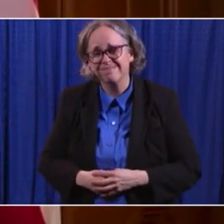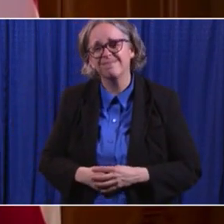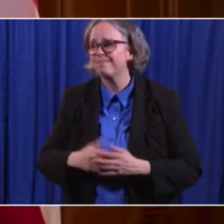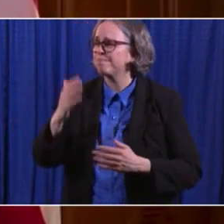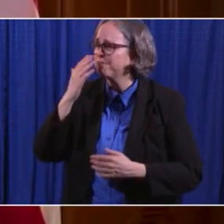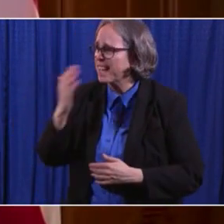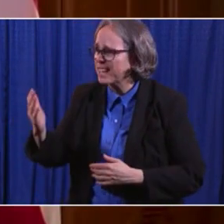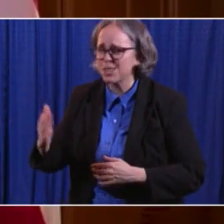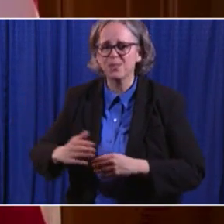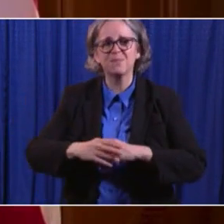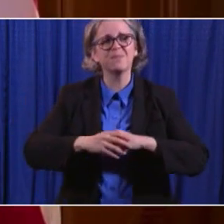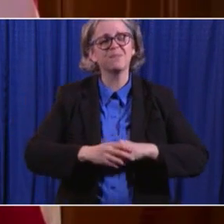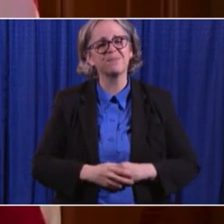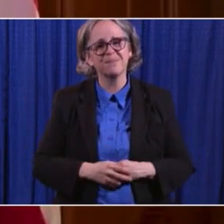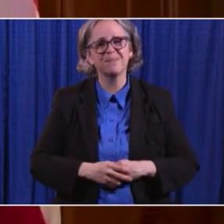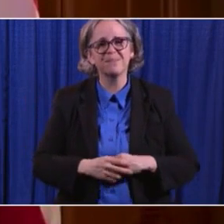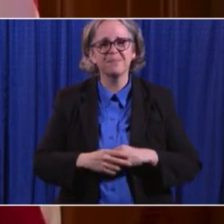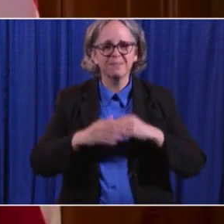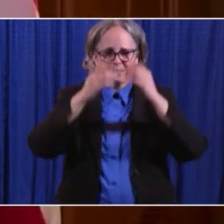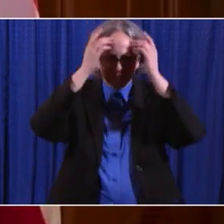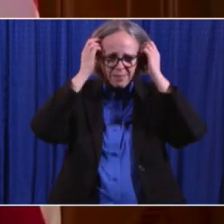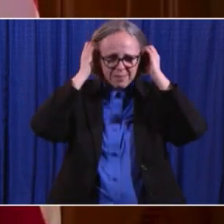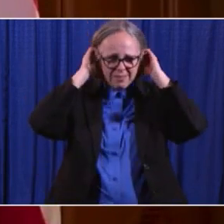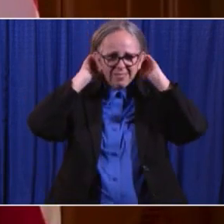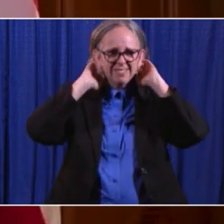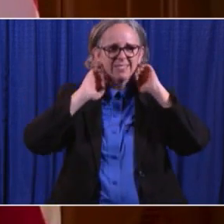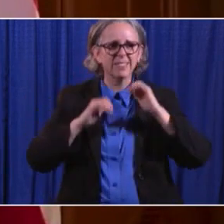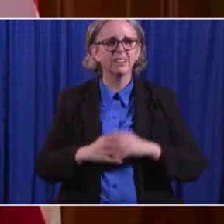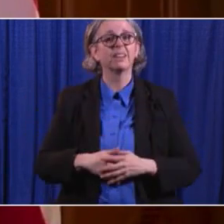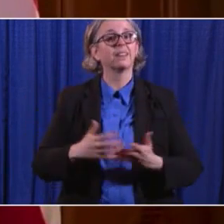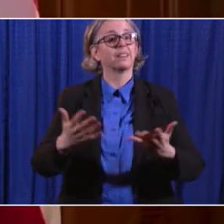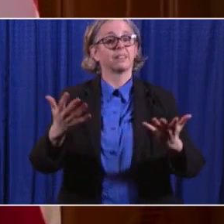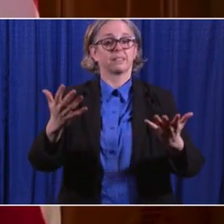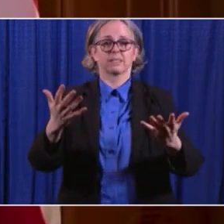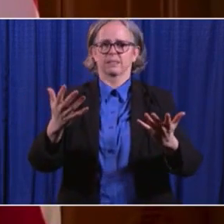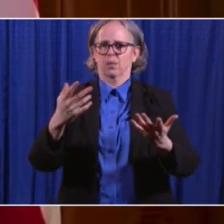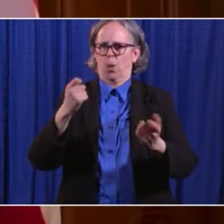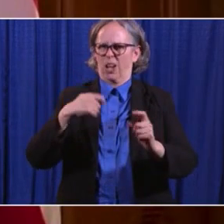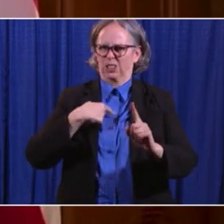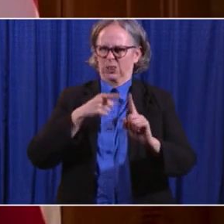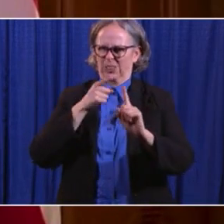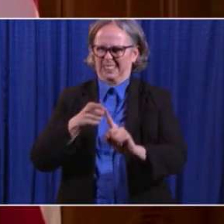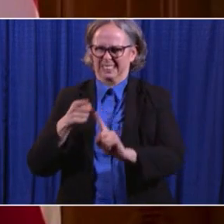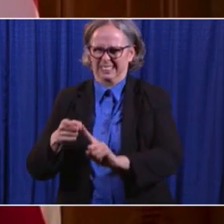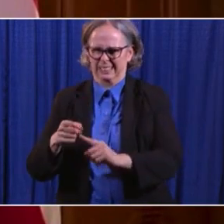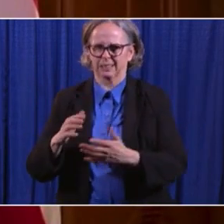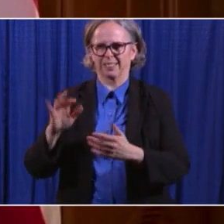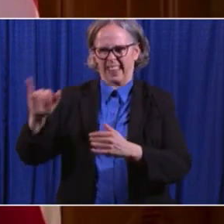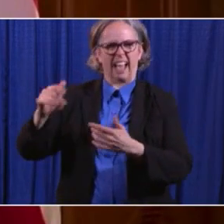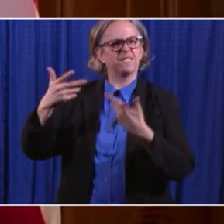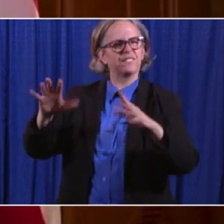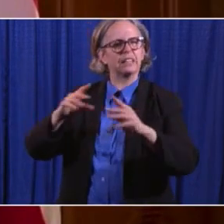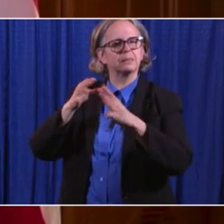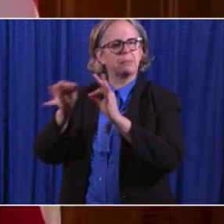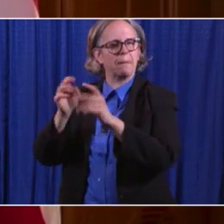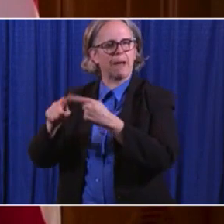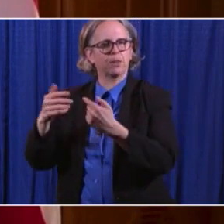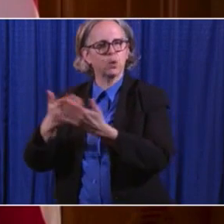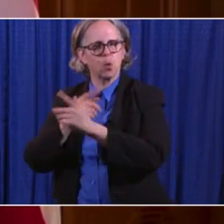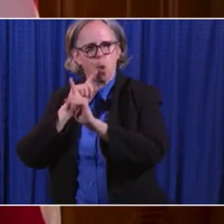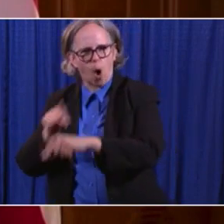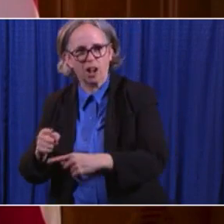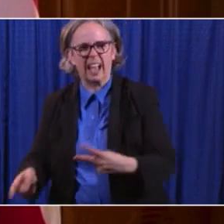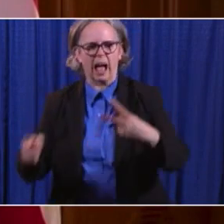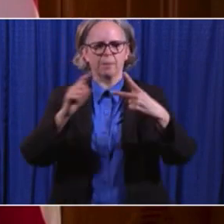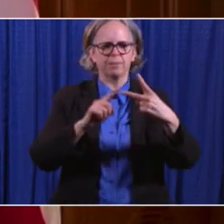We wanted today to really talk about two things. One, the new orders, and two, Ohio Rise.